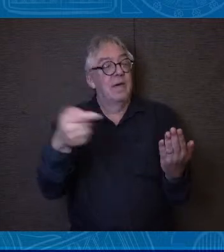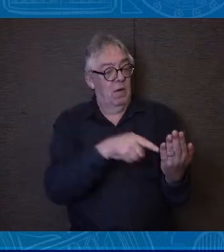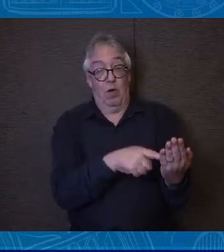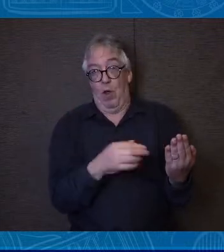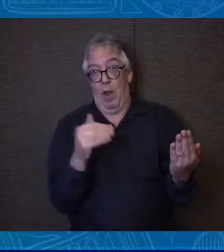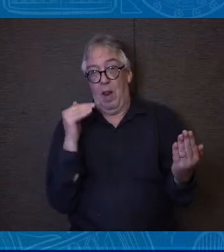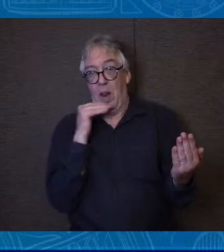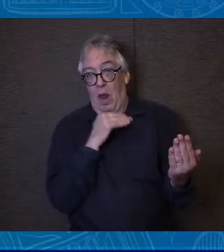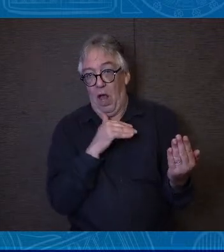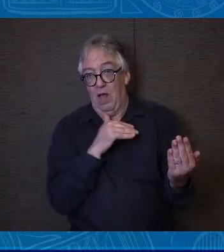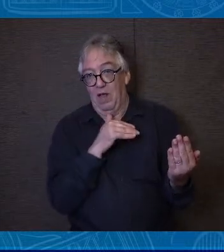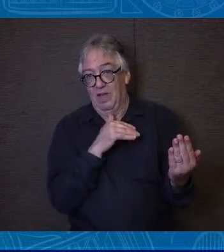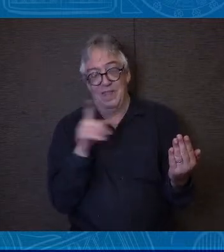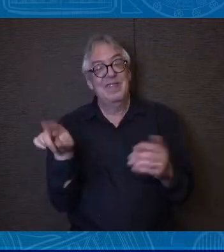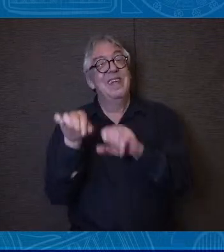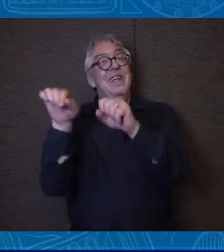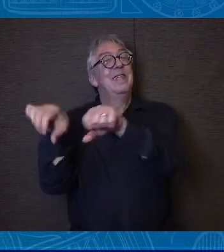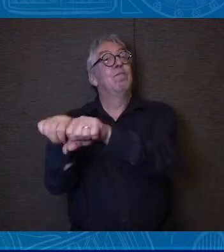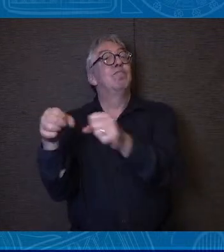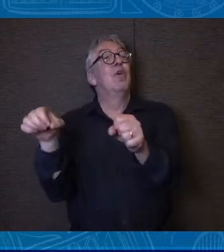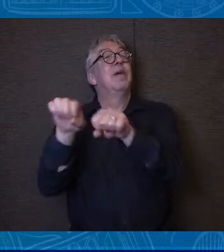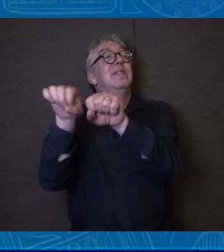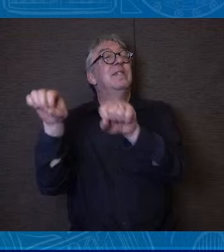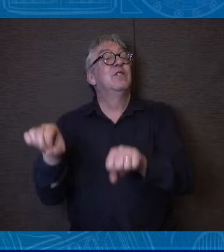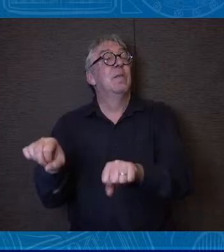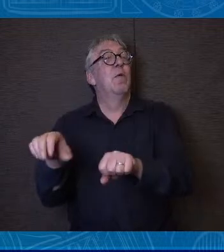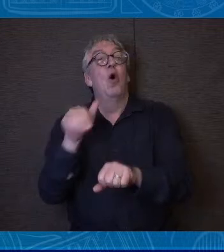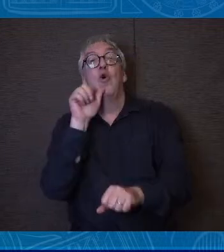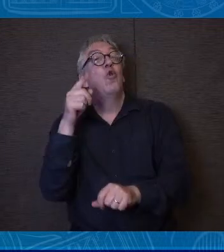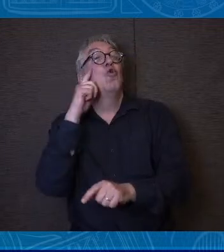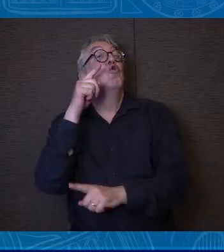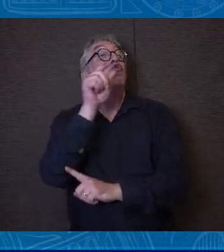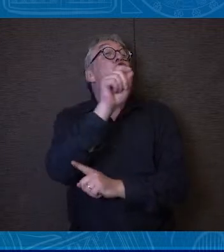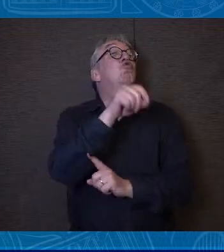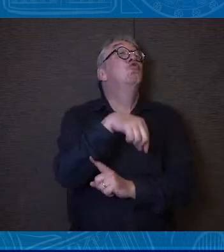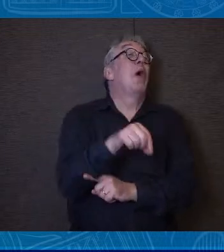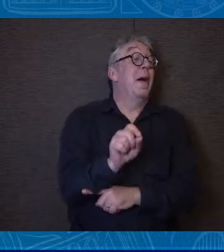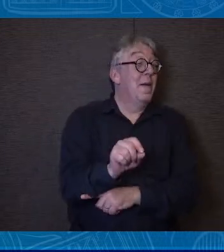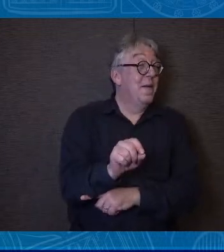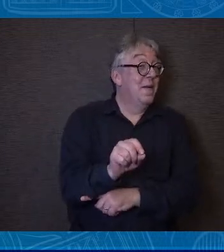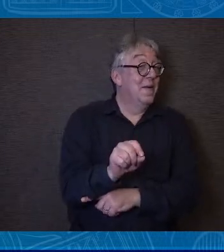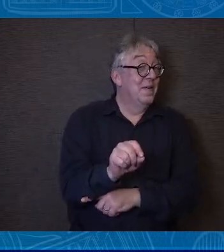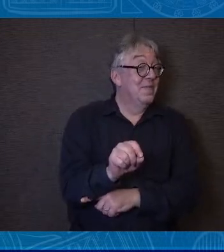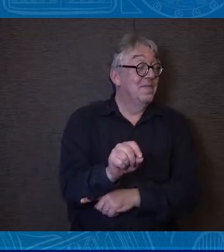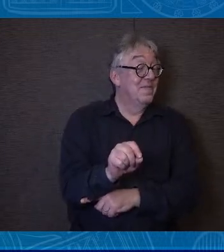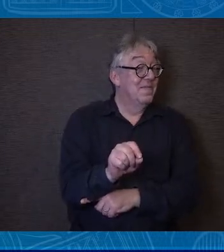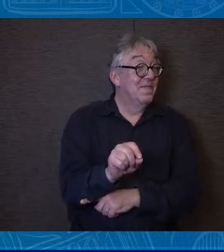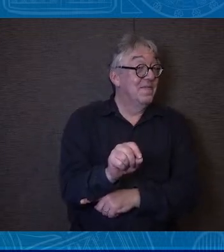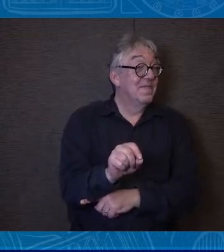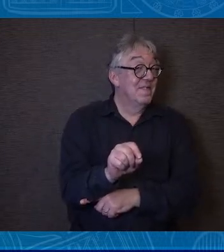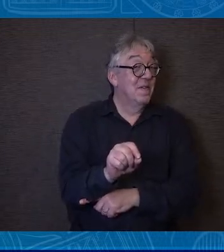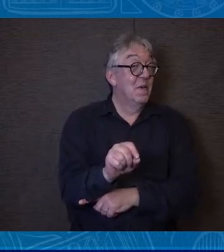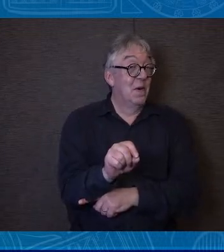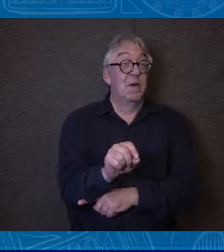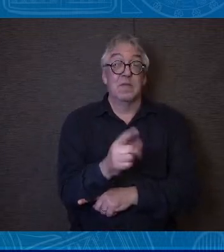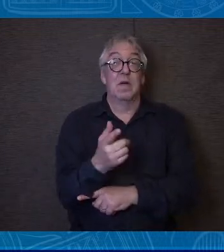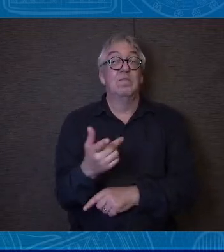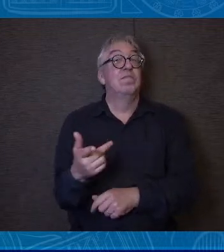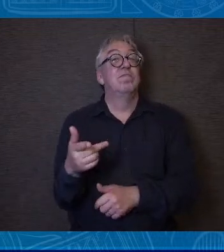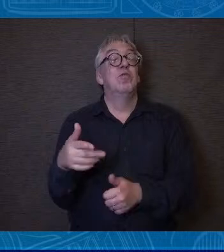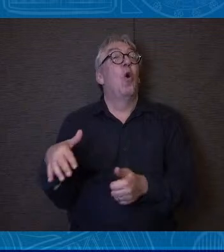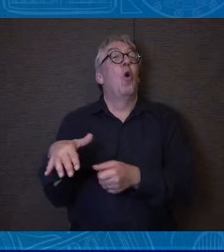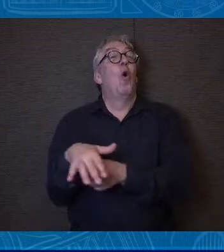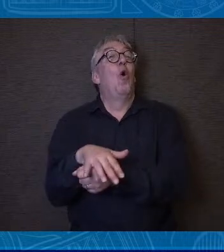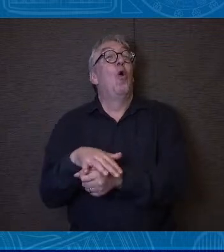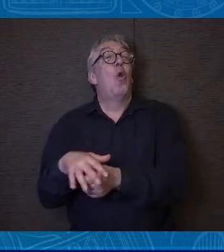by hacking to the system and you don't second validate the source of the message where it's officially declared as the local authority